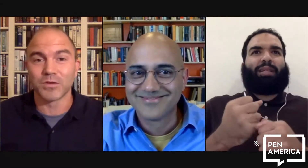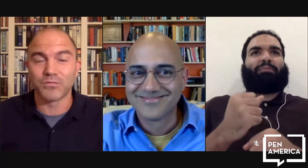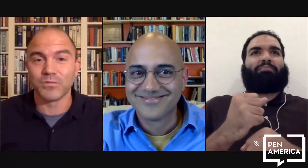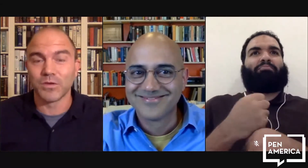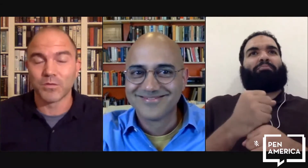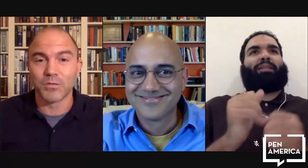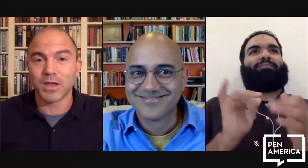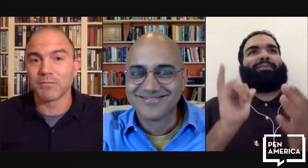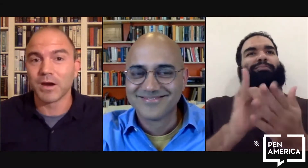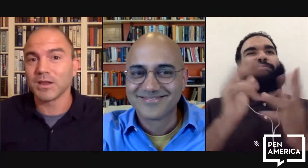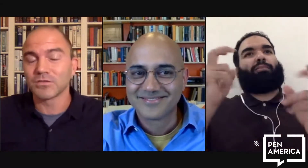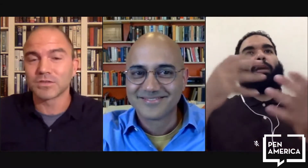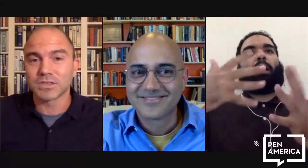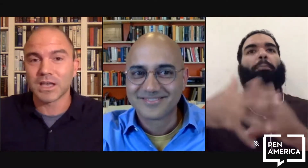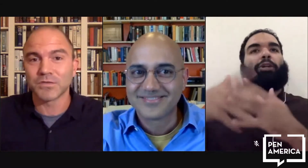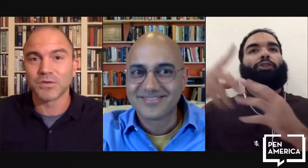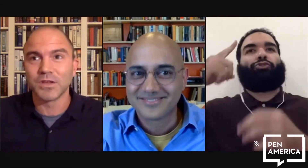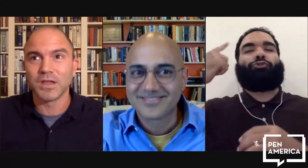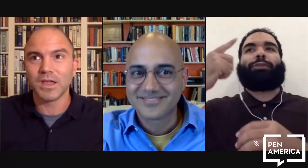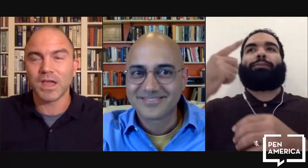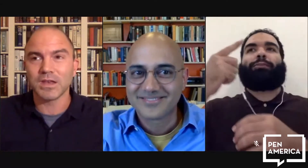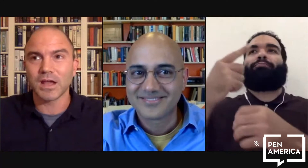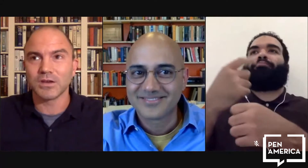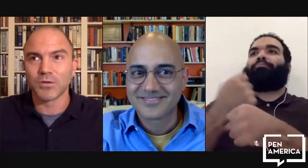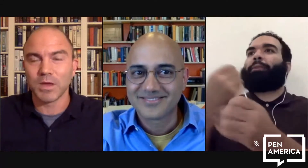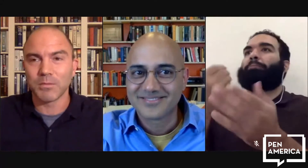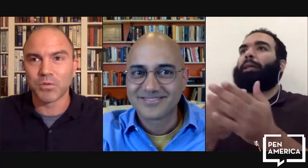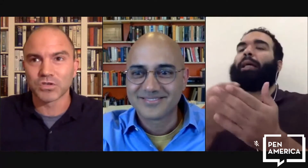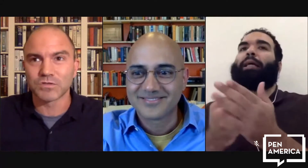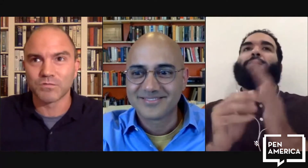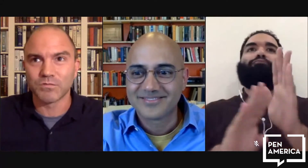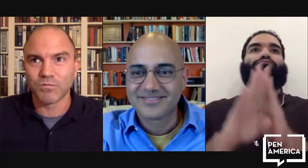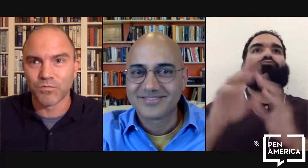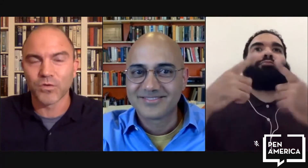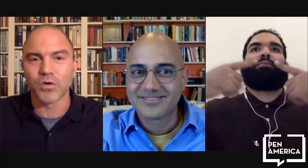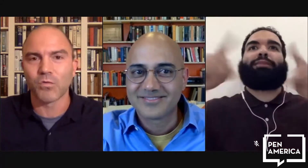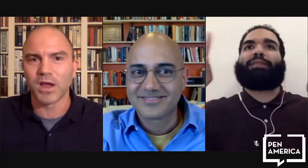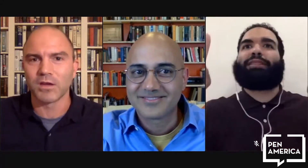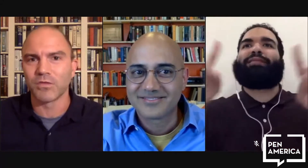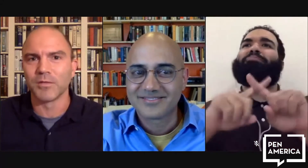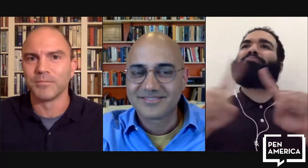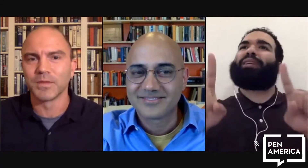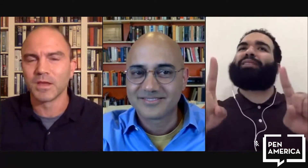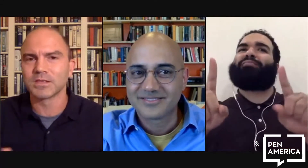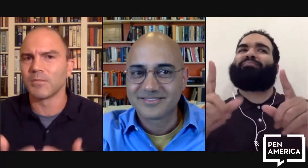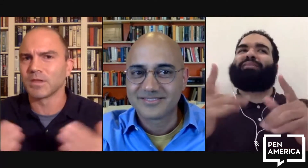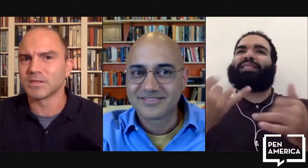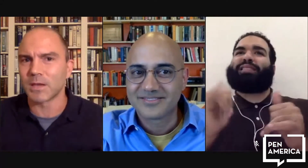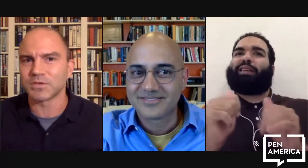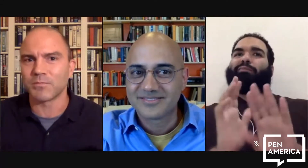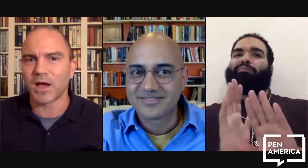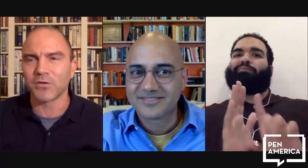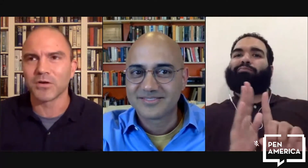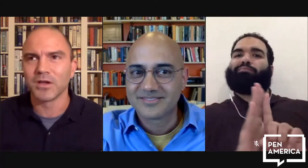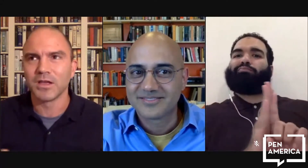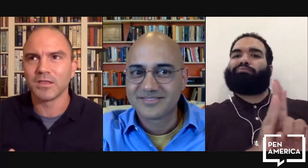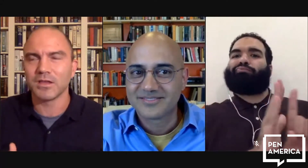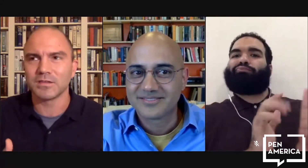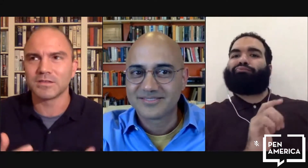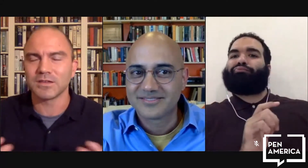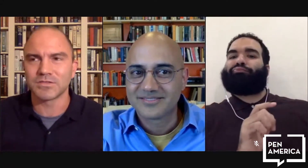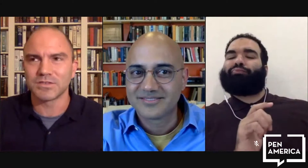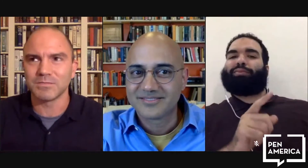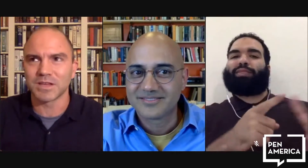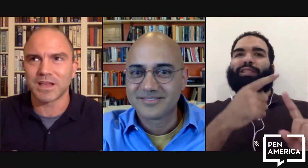You're making money and you're successful, and yet you're being pushed further away from some conception of power.